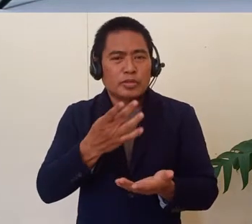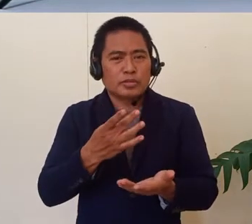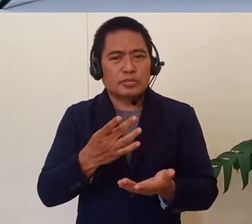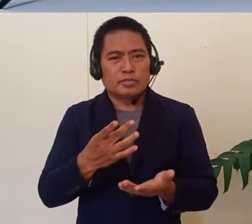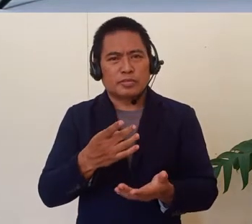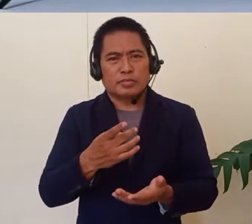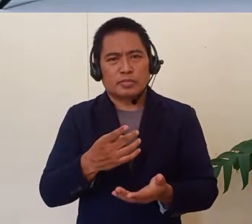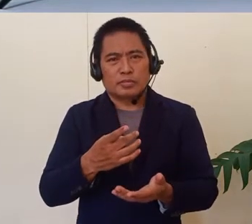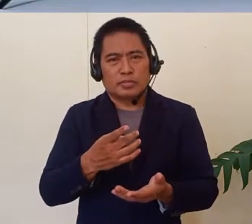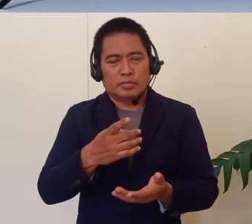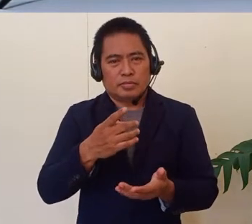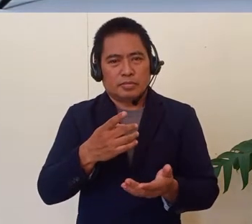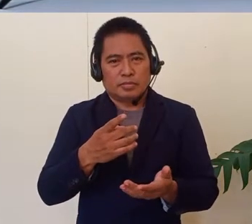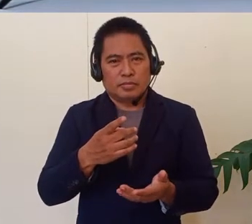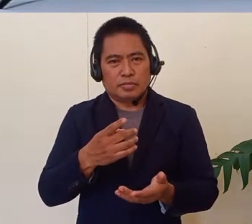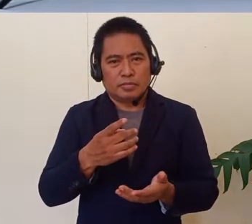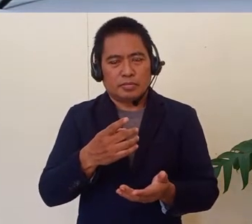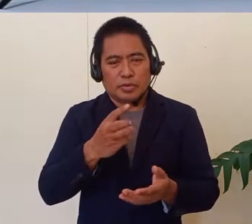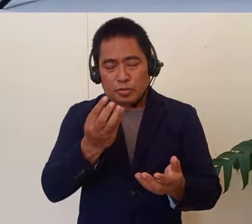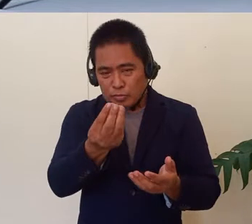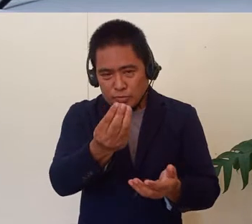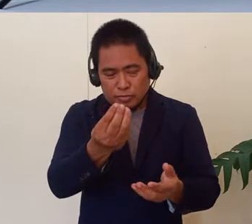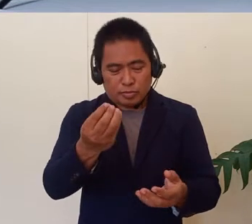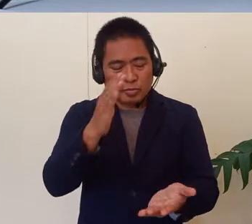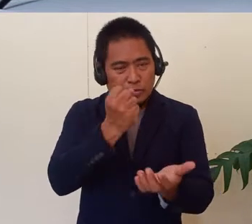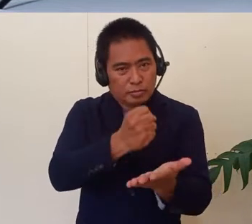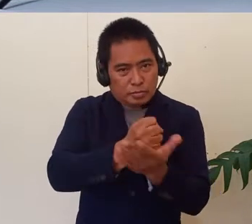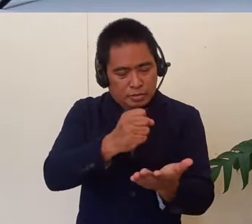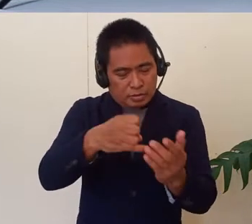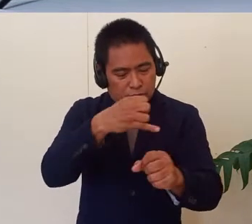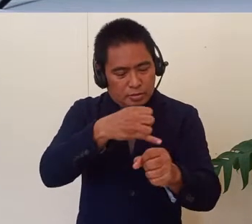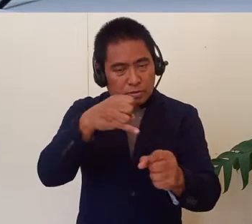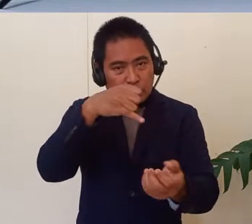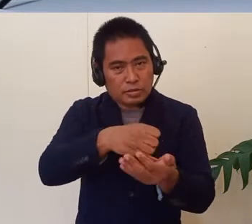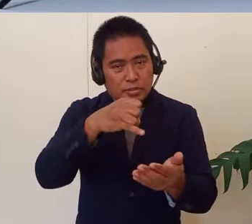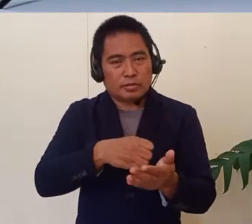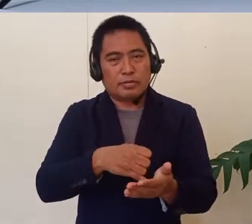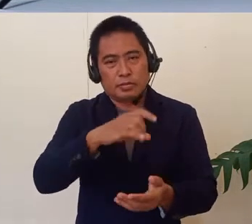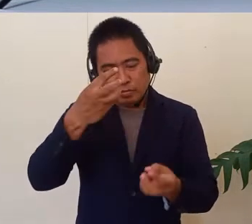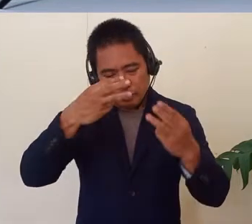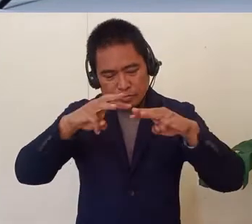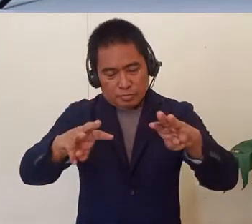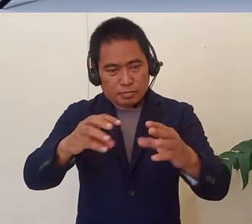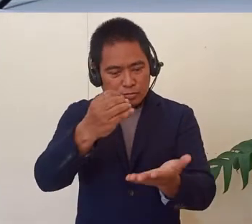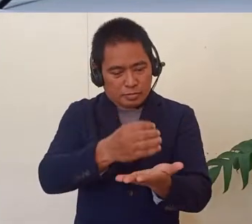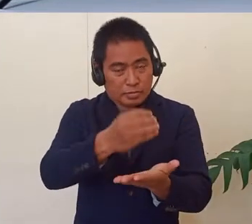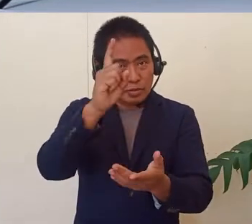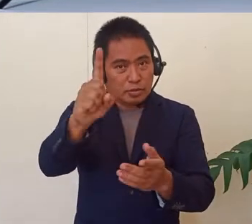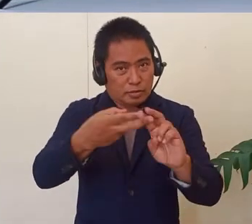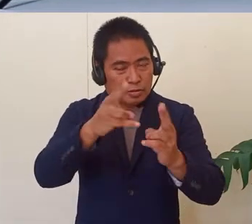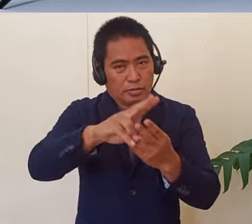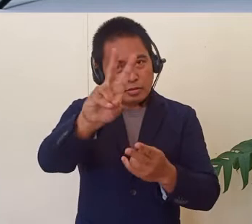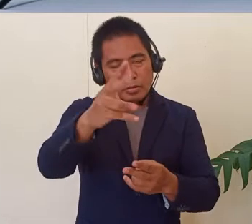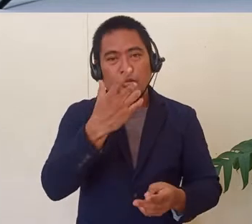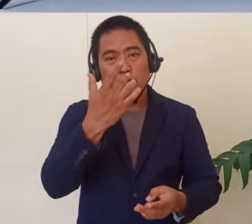in it, while glass 2 tastes too sweet due to the